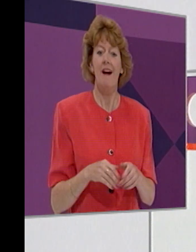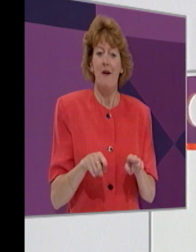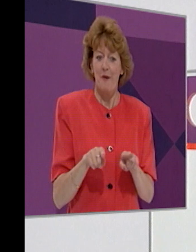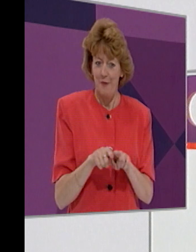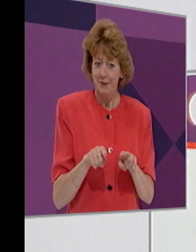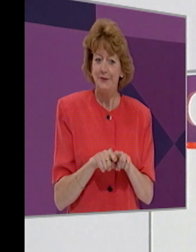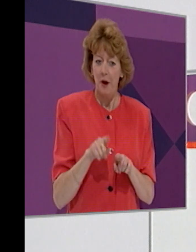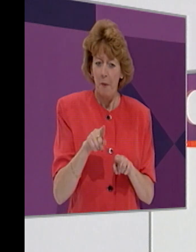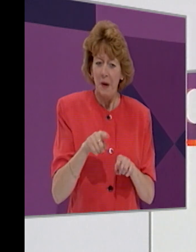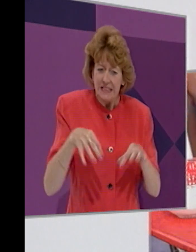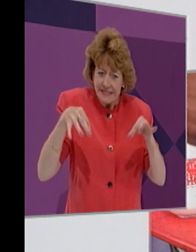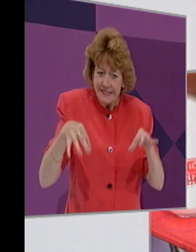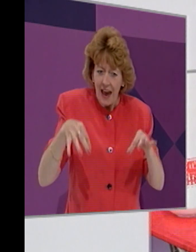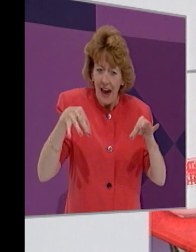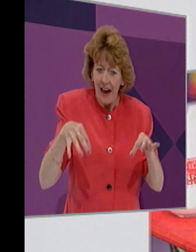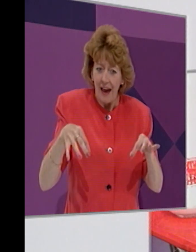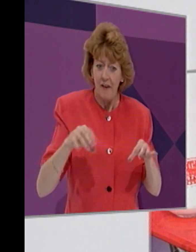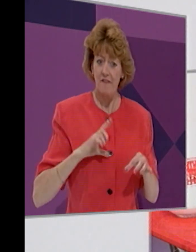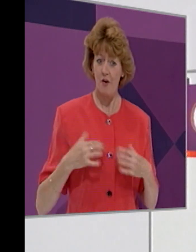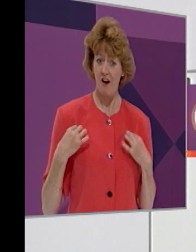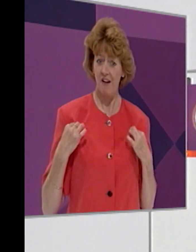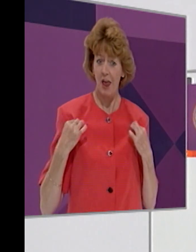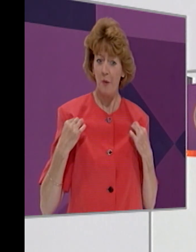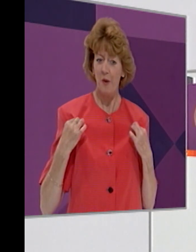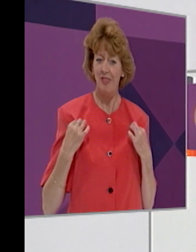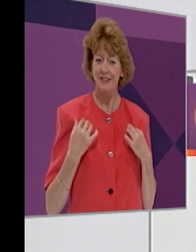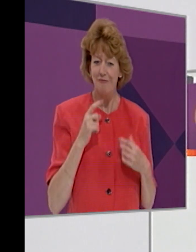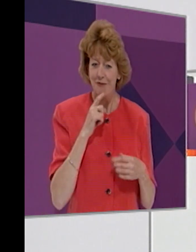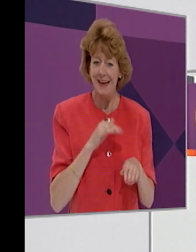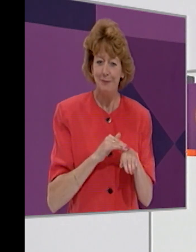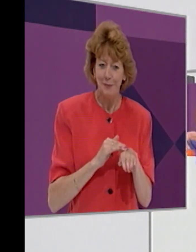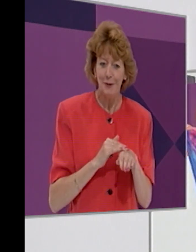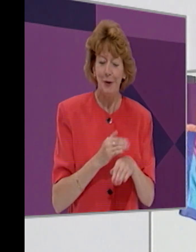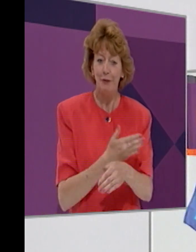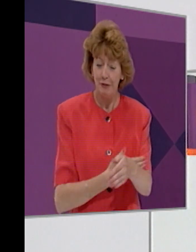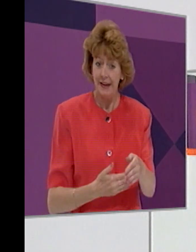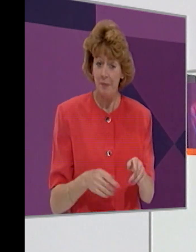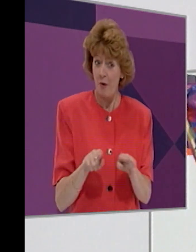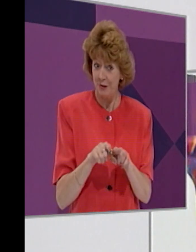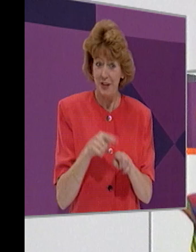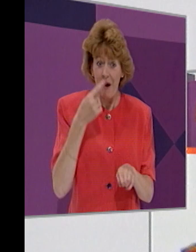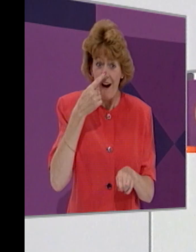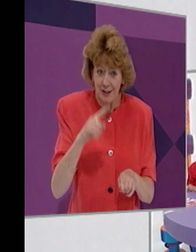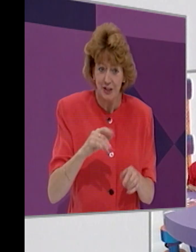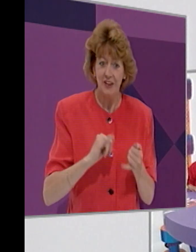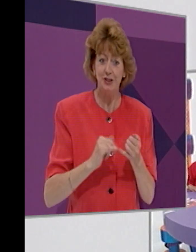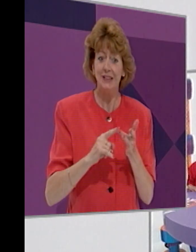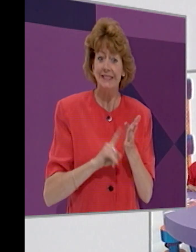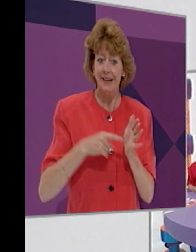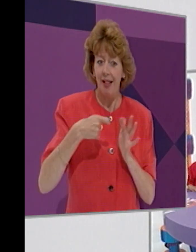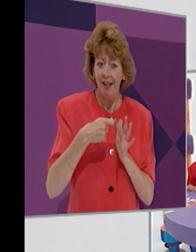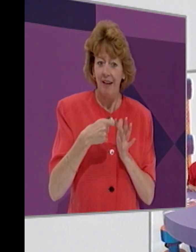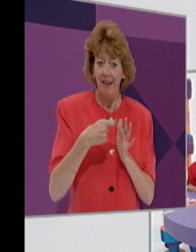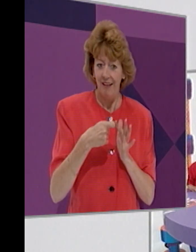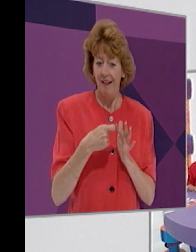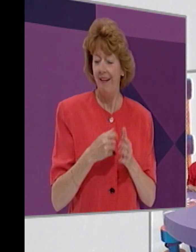of alginates. Paint! Yes, indeed. Artificial silk, and the paint that paints it. All right. Yes, very